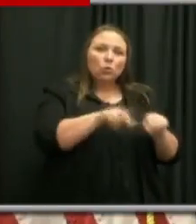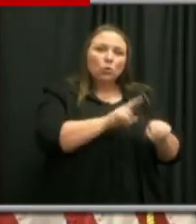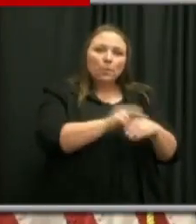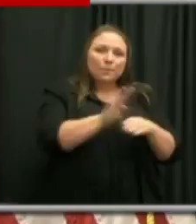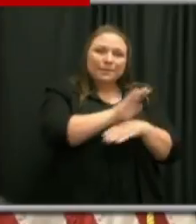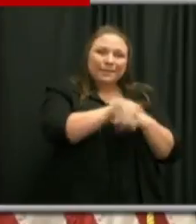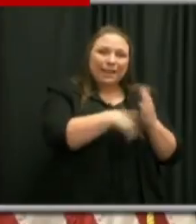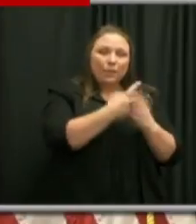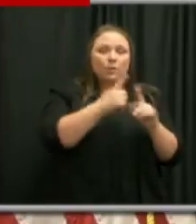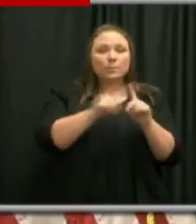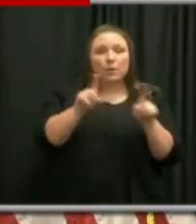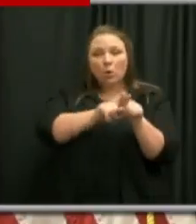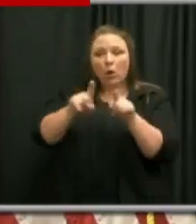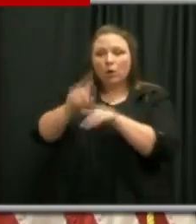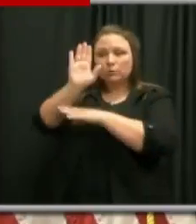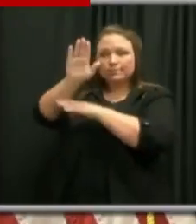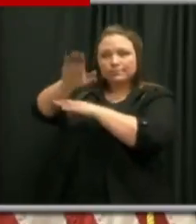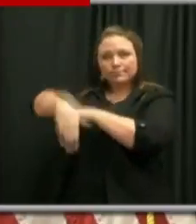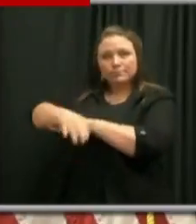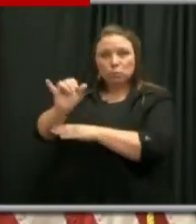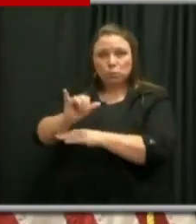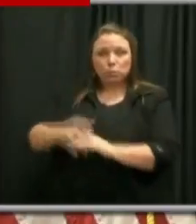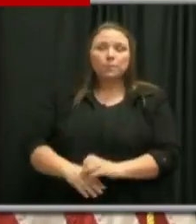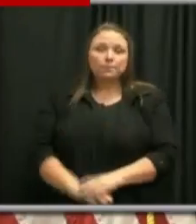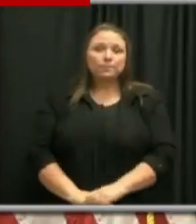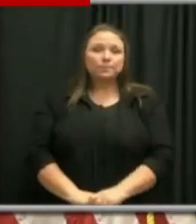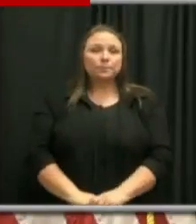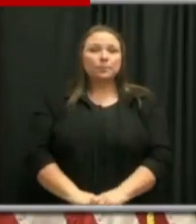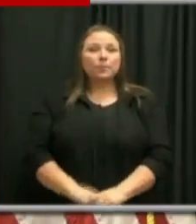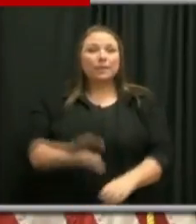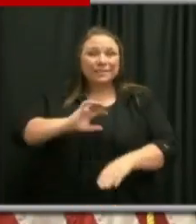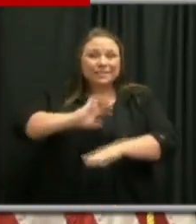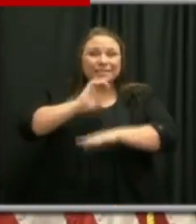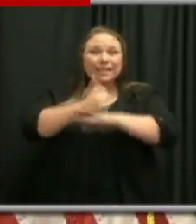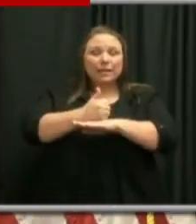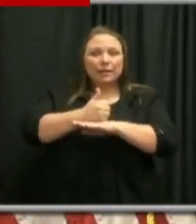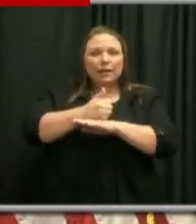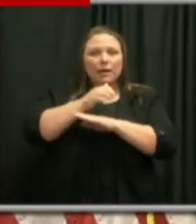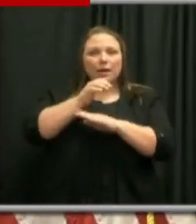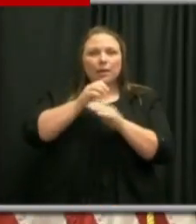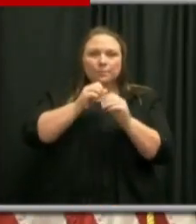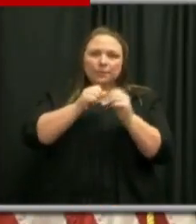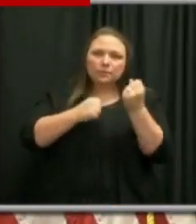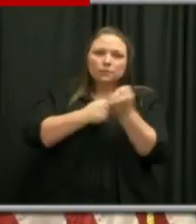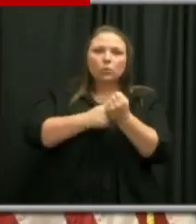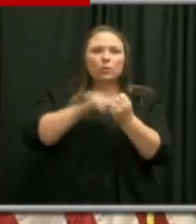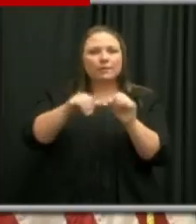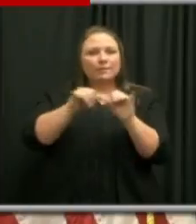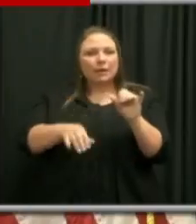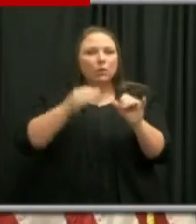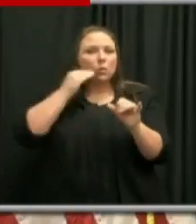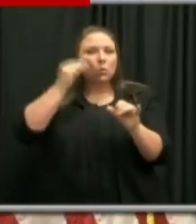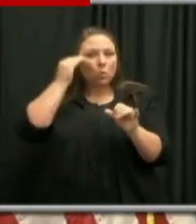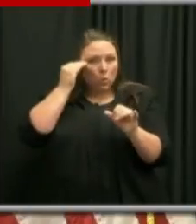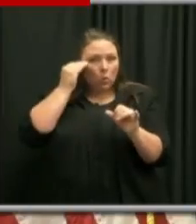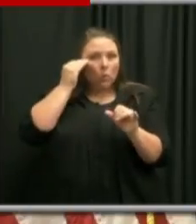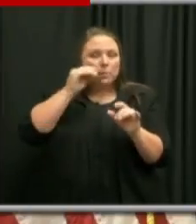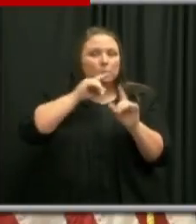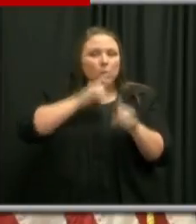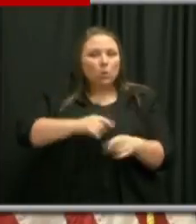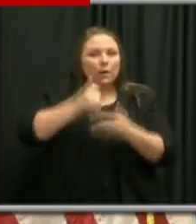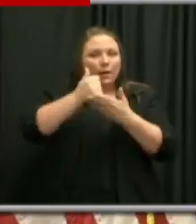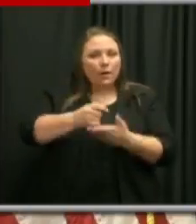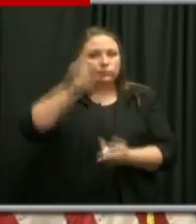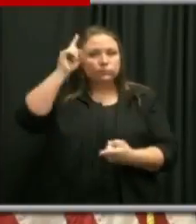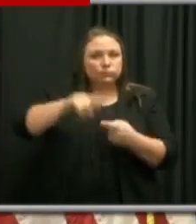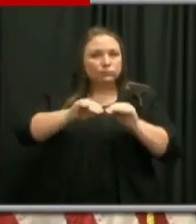but also late into the night. So enforcing the Safer at Home order continues to be essential to reducing the